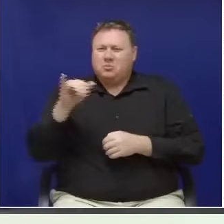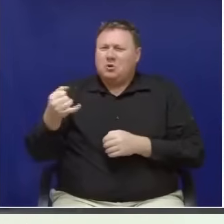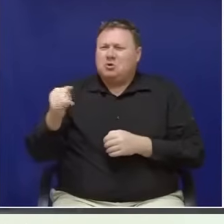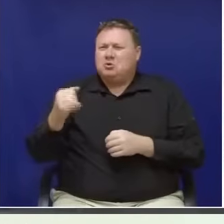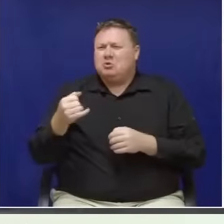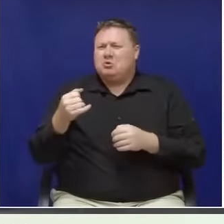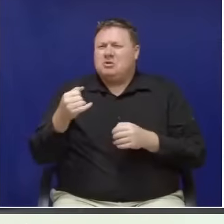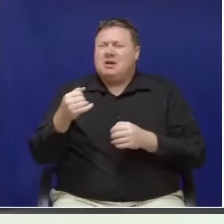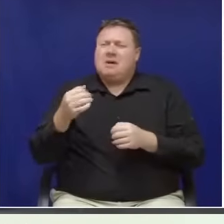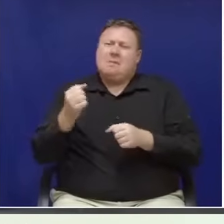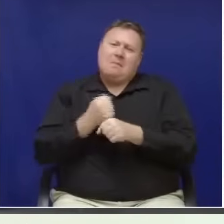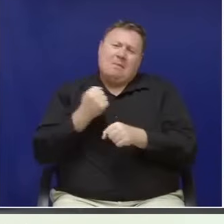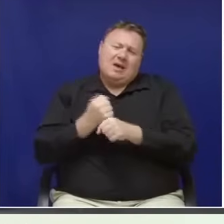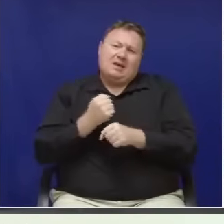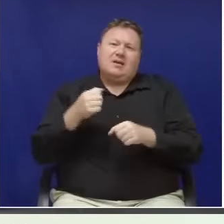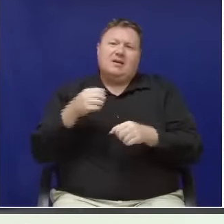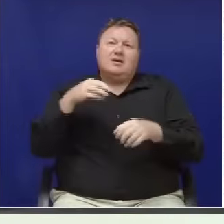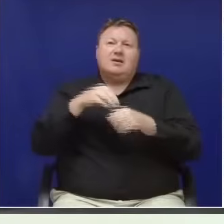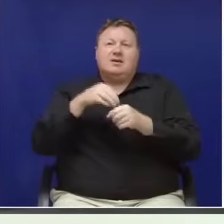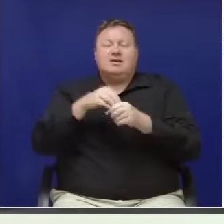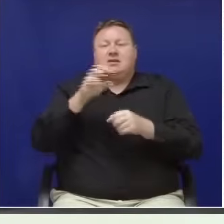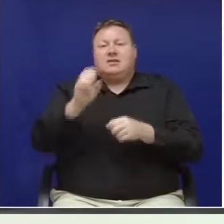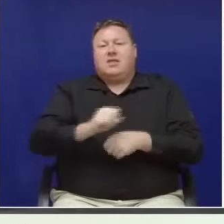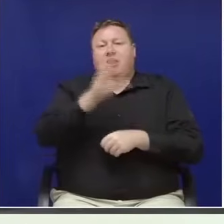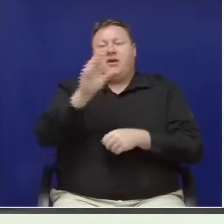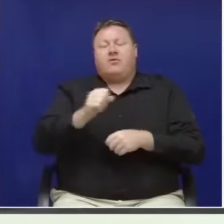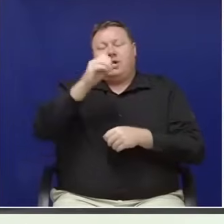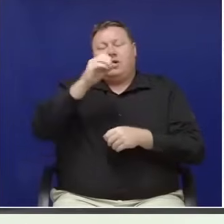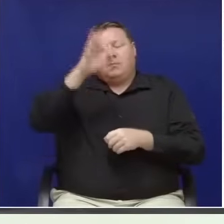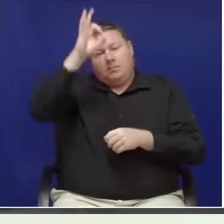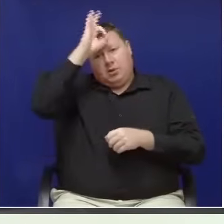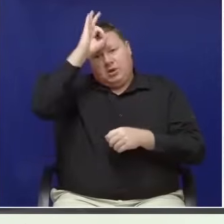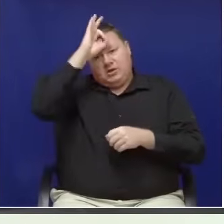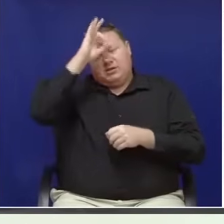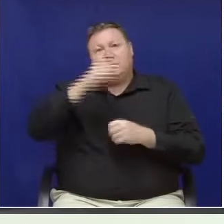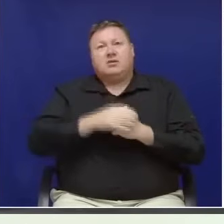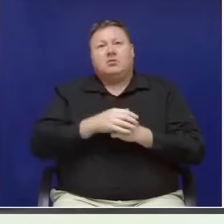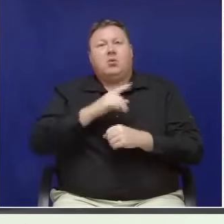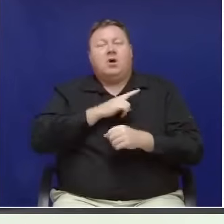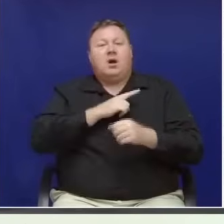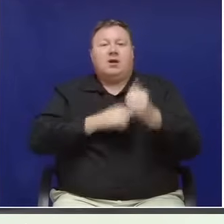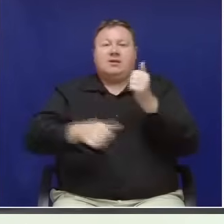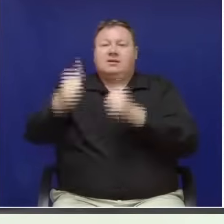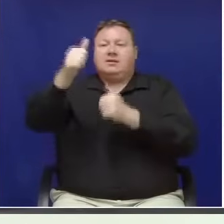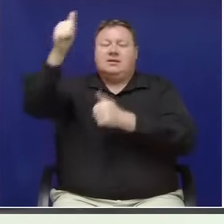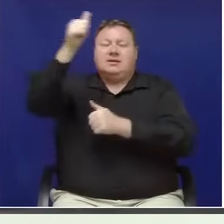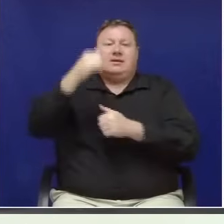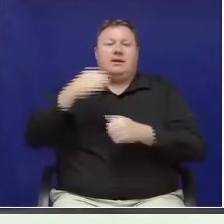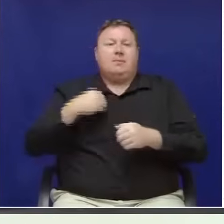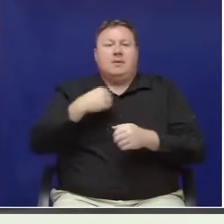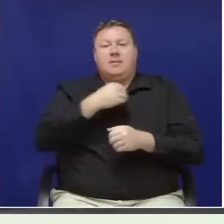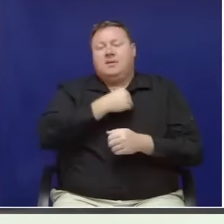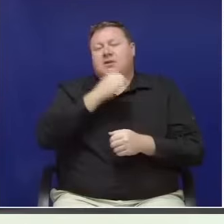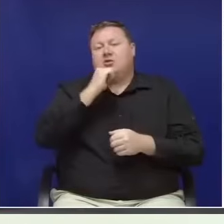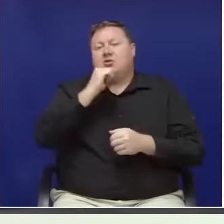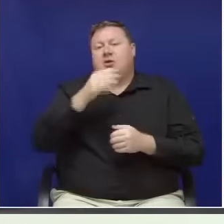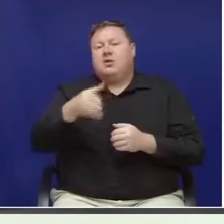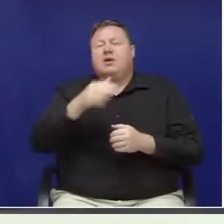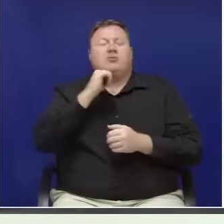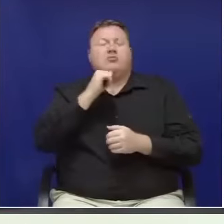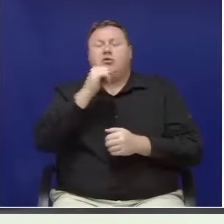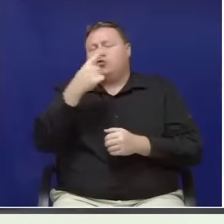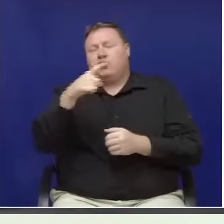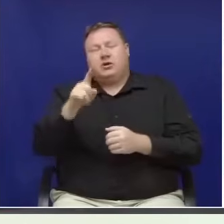juniorization within the South African police, and because senior members are not there, it's not correct.